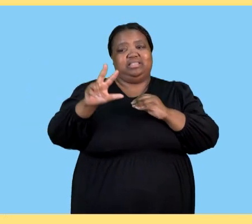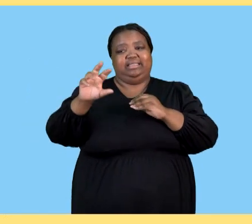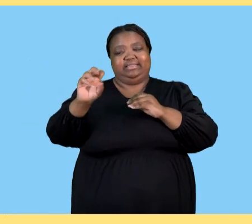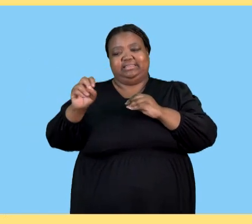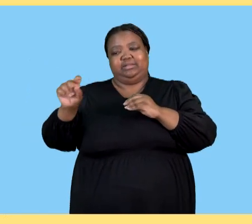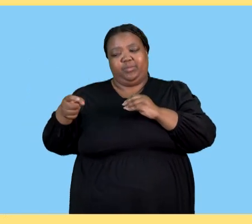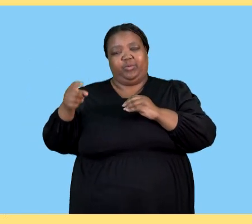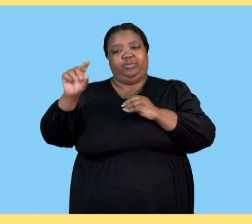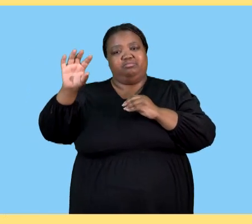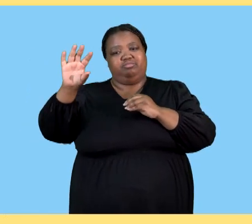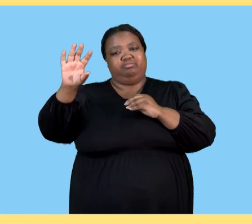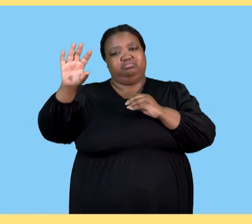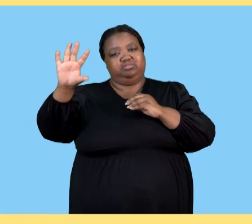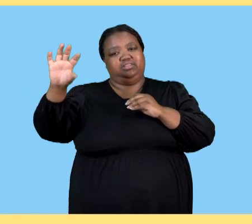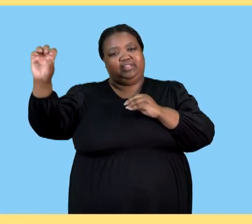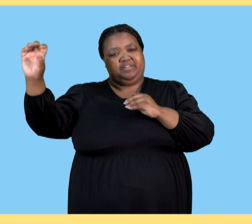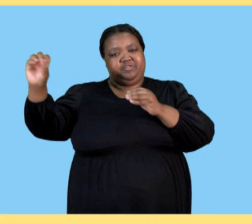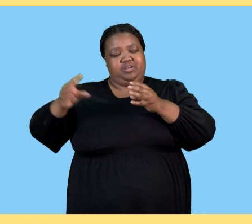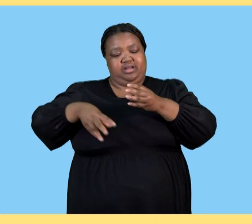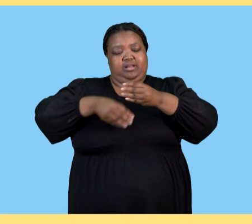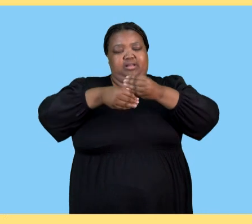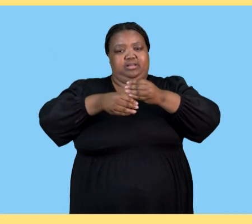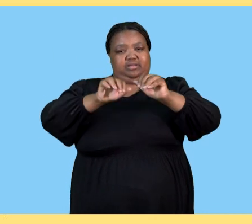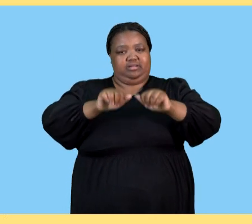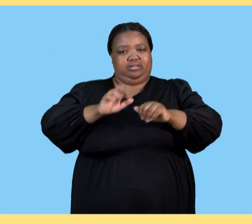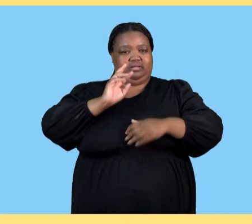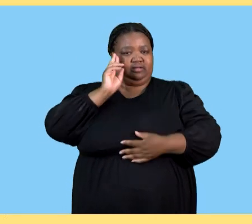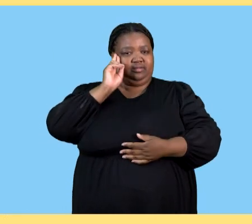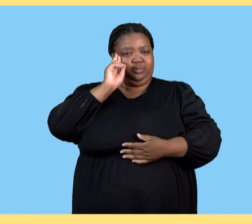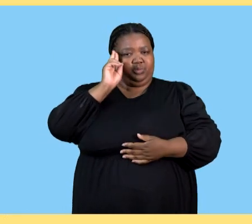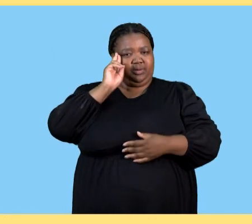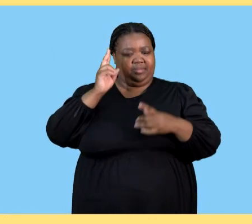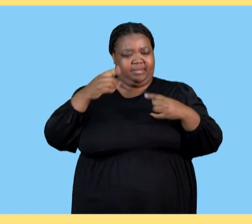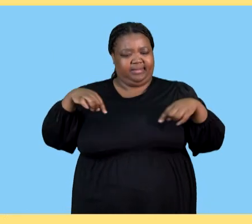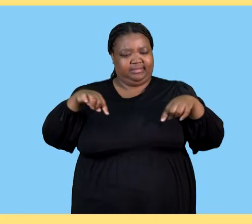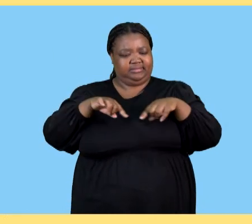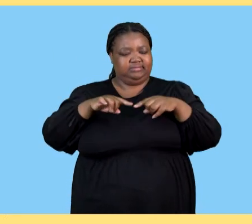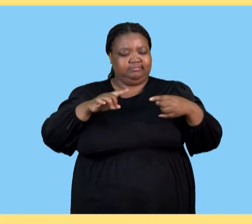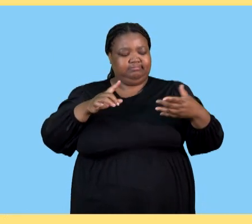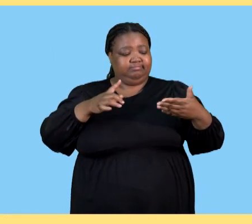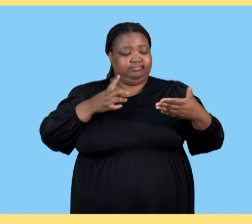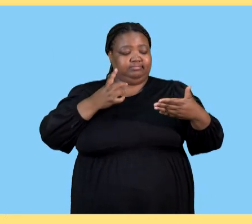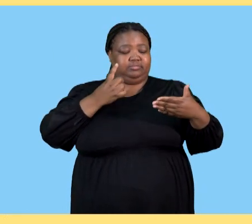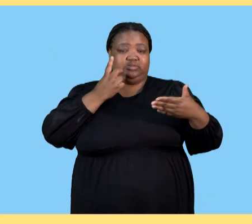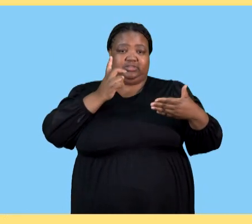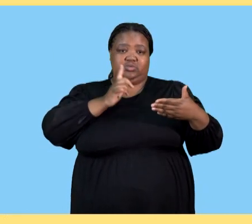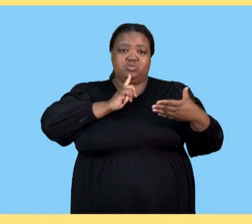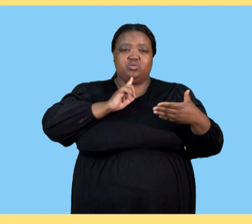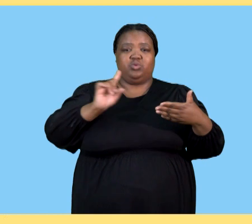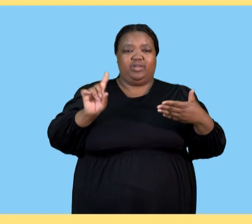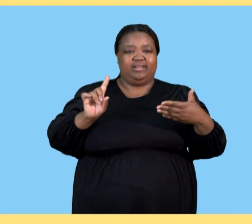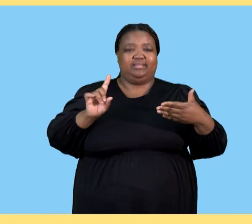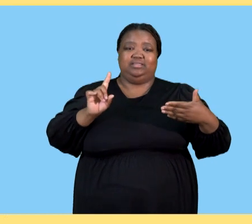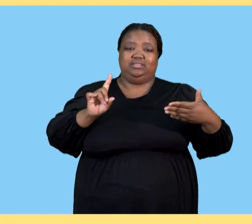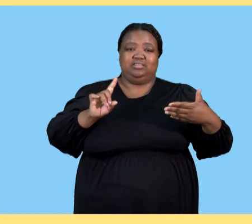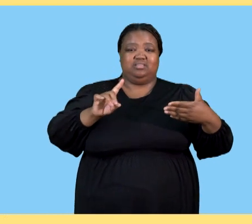plus 80.5. All right. Remember, we are told that this was properly